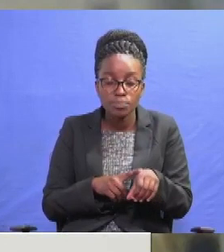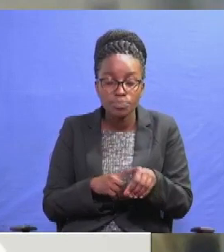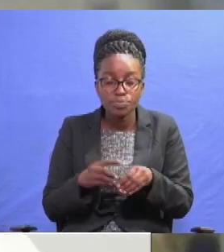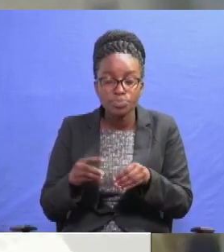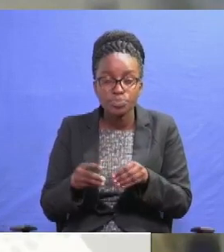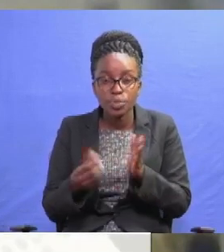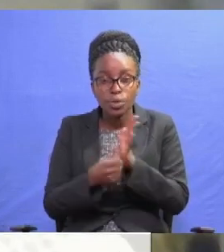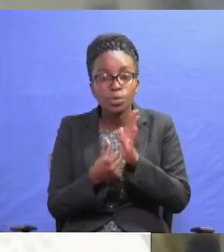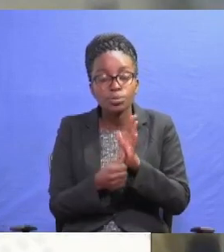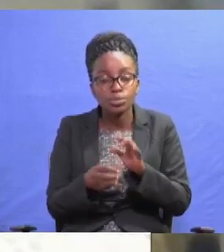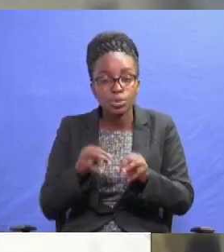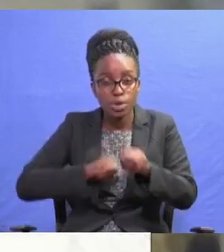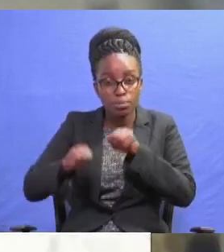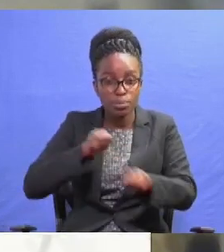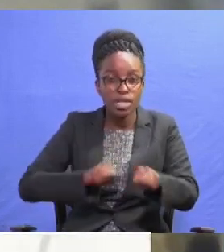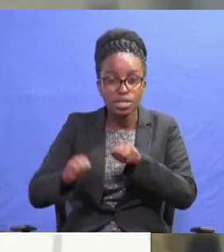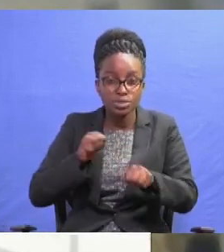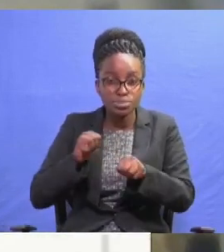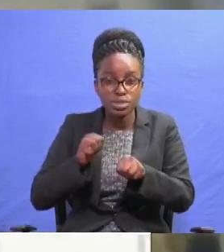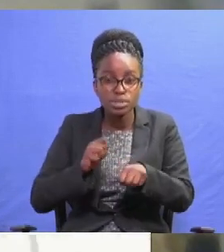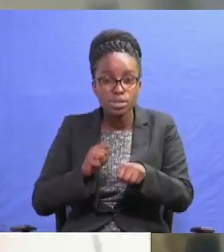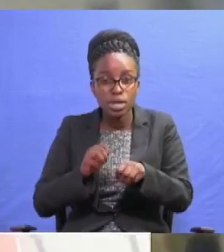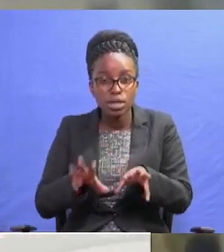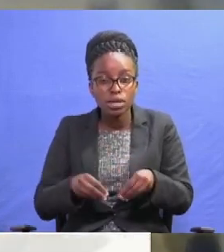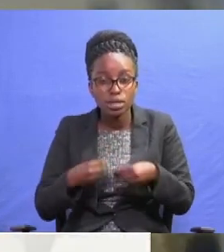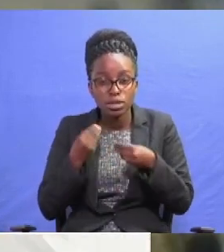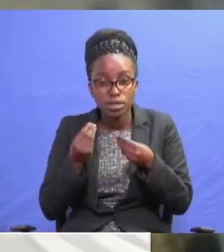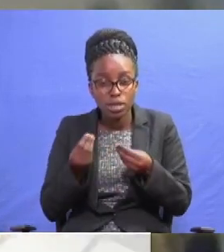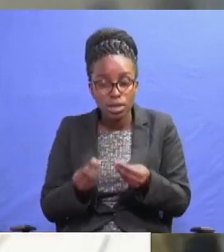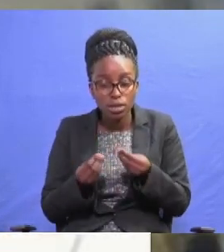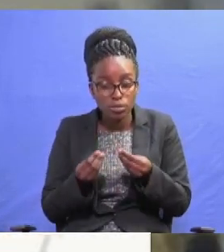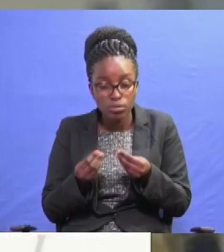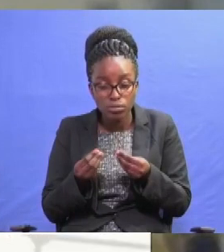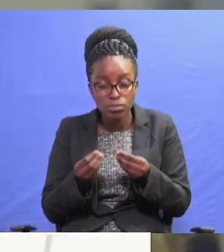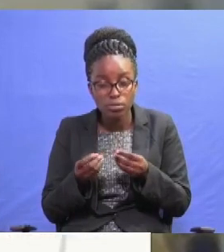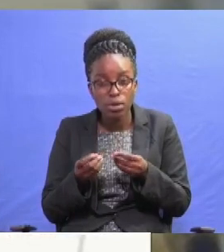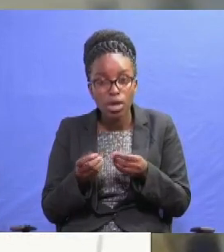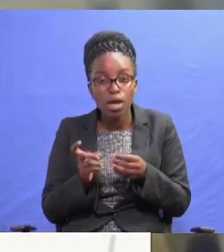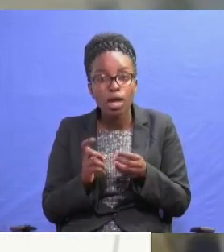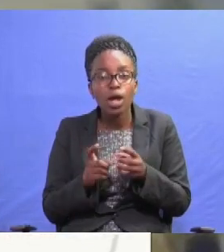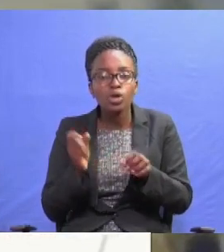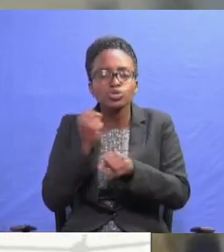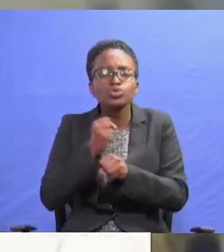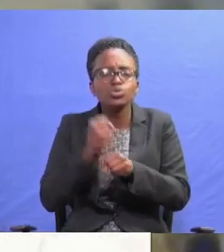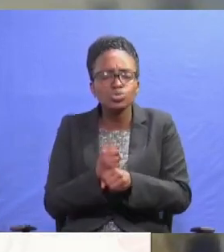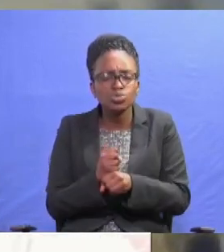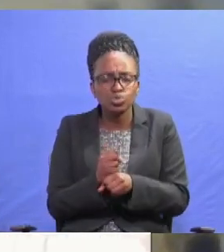management, gives us a framework on what we need to do to prepare ourselves better. Because we